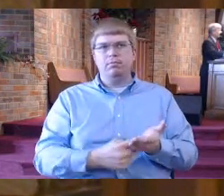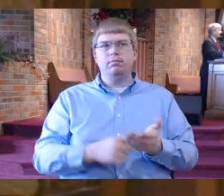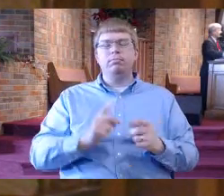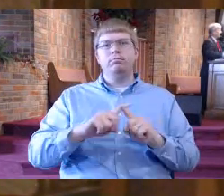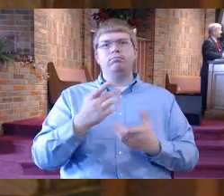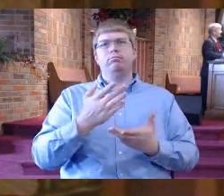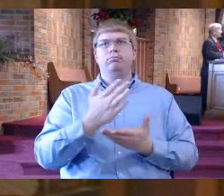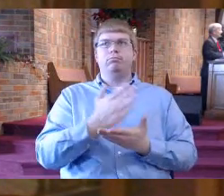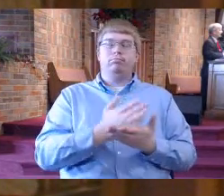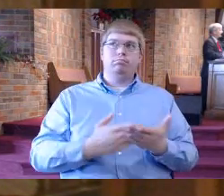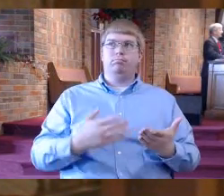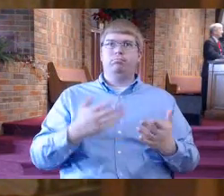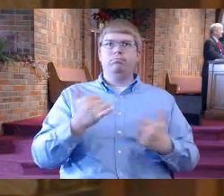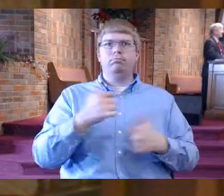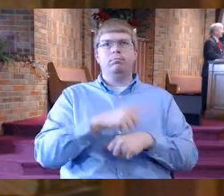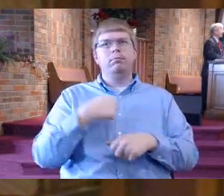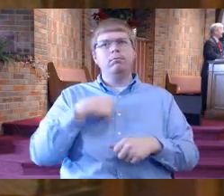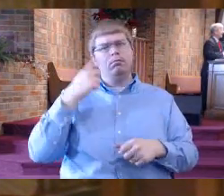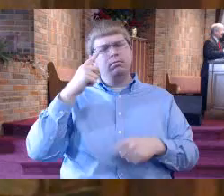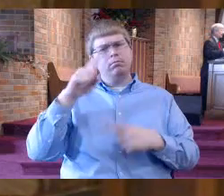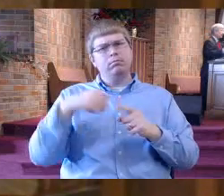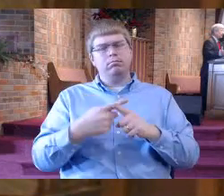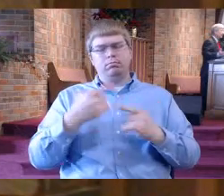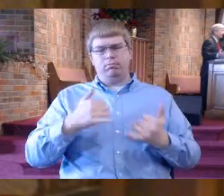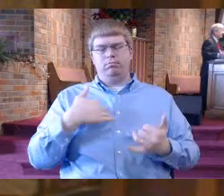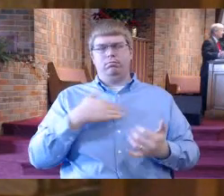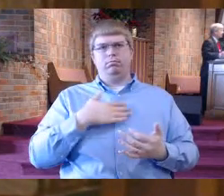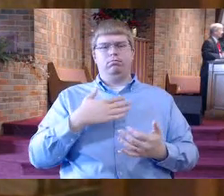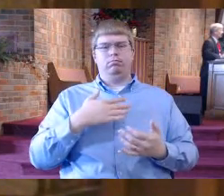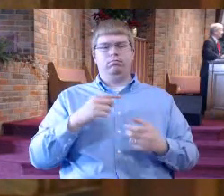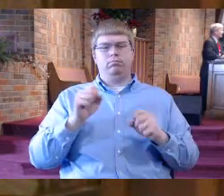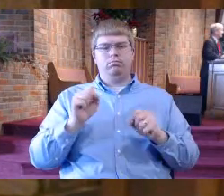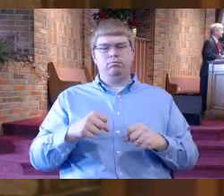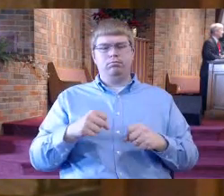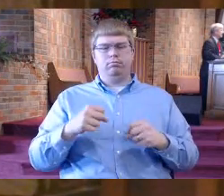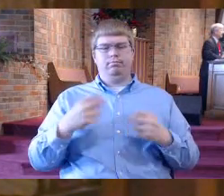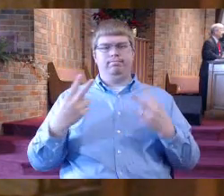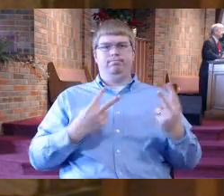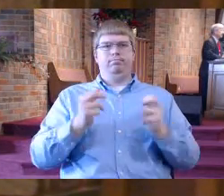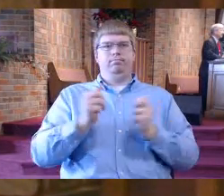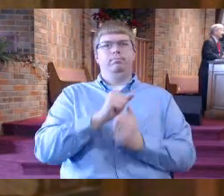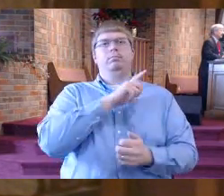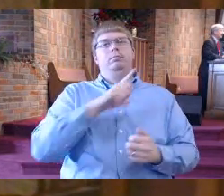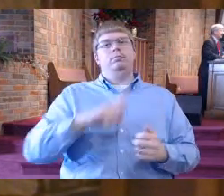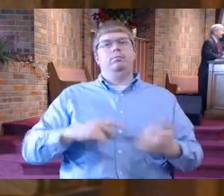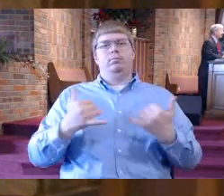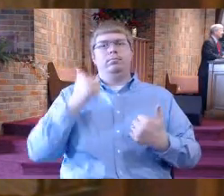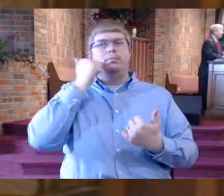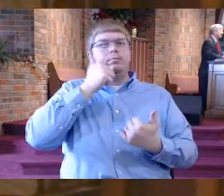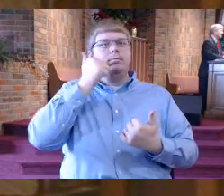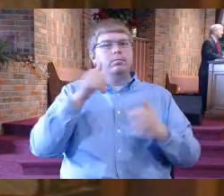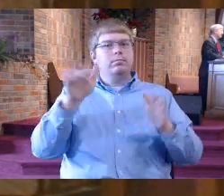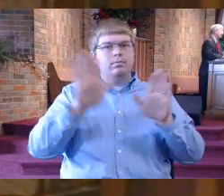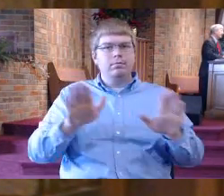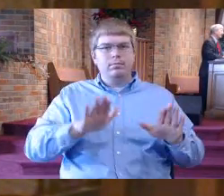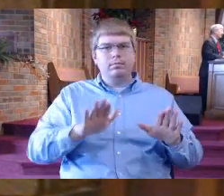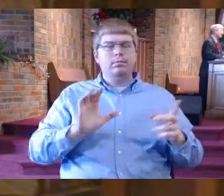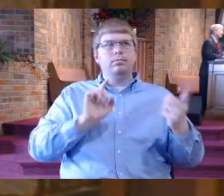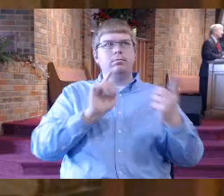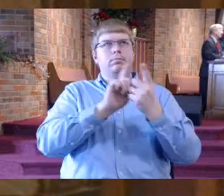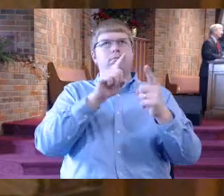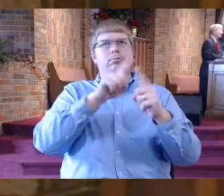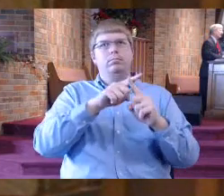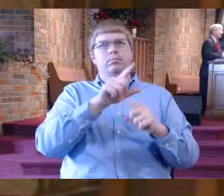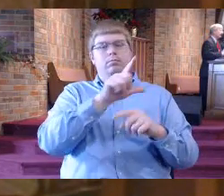today, I think we should think about our opportunity to visit with the Lord here on Sunday and to come in his presence. We